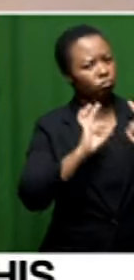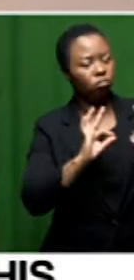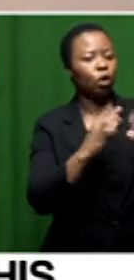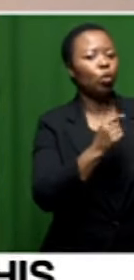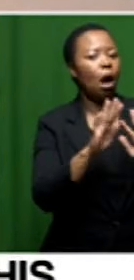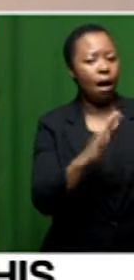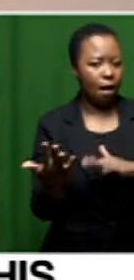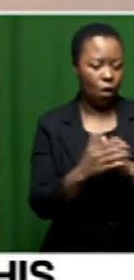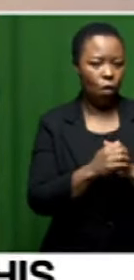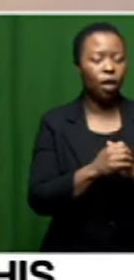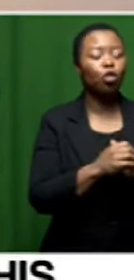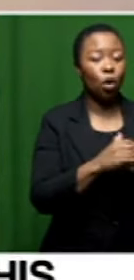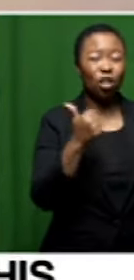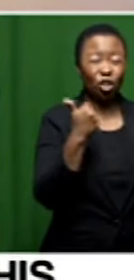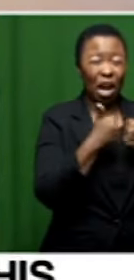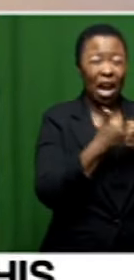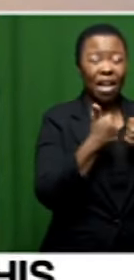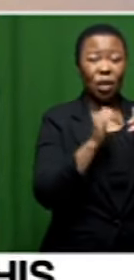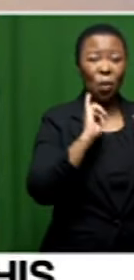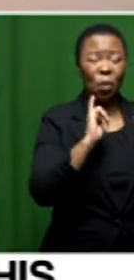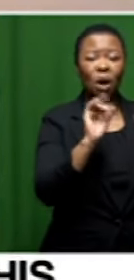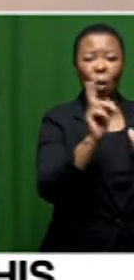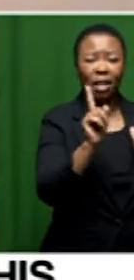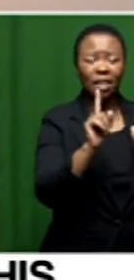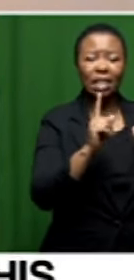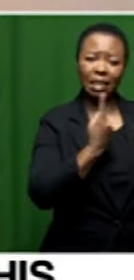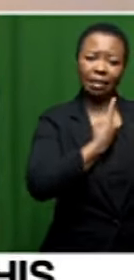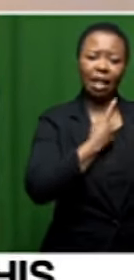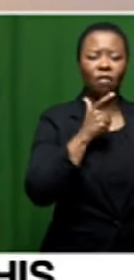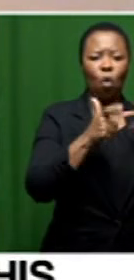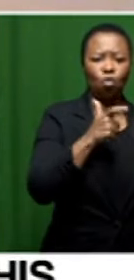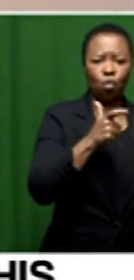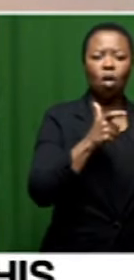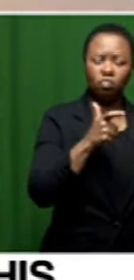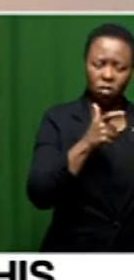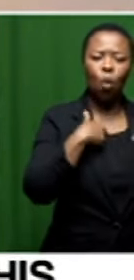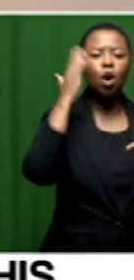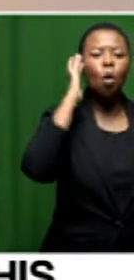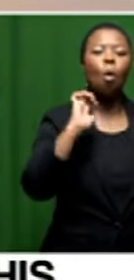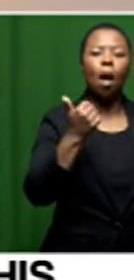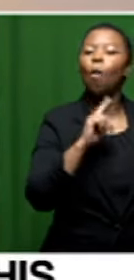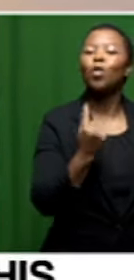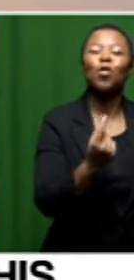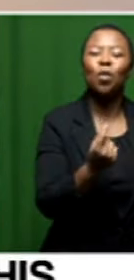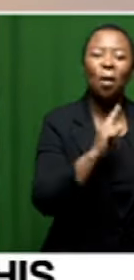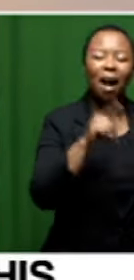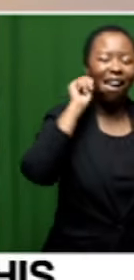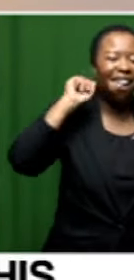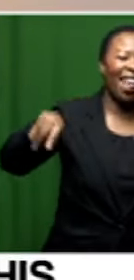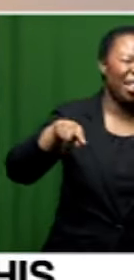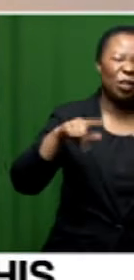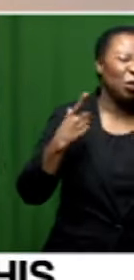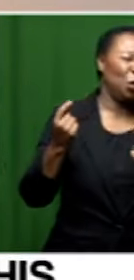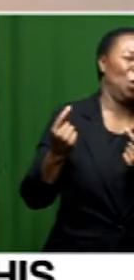I personally find that the biggest challenge is discipline. You know, we basically know what we should do, but we tend not to do